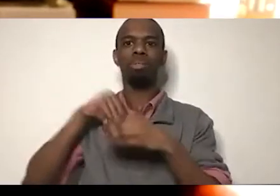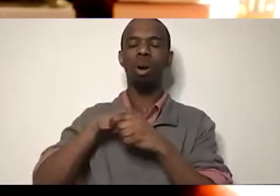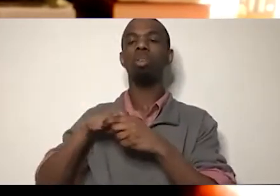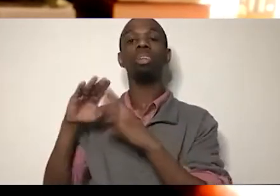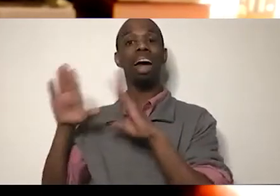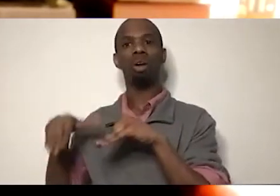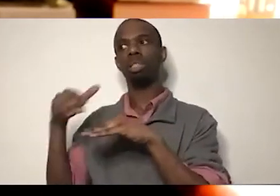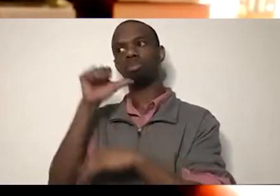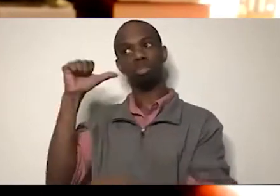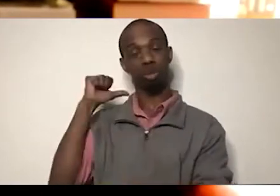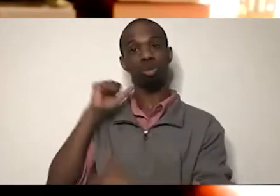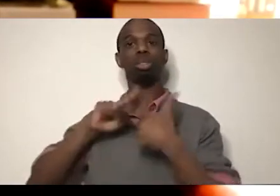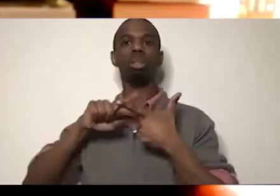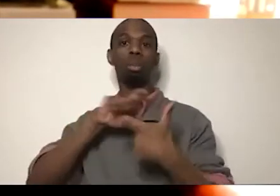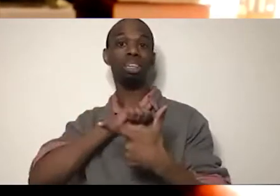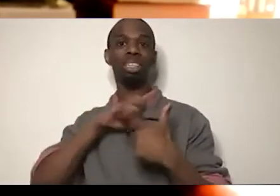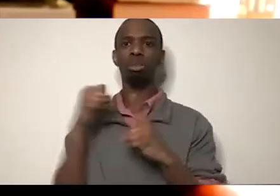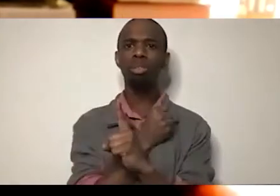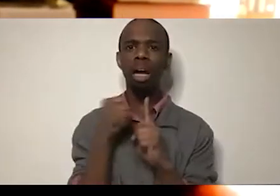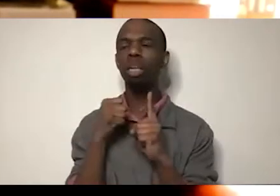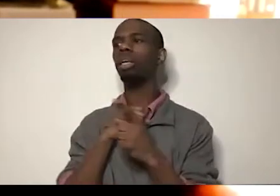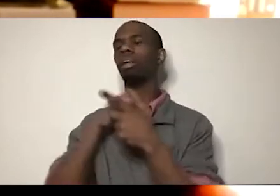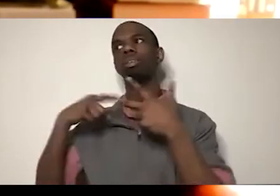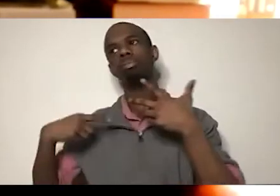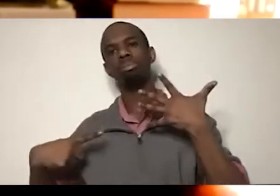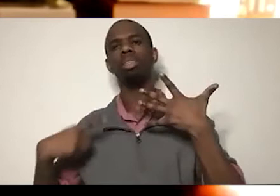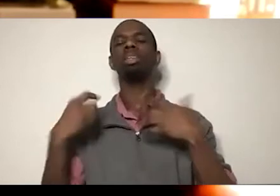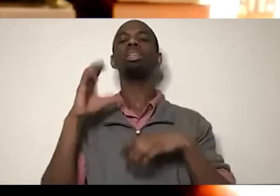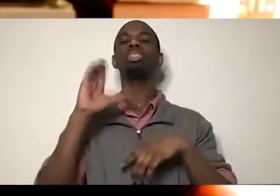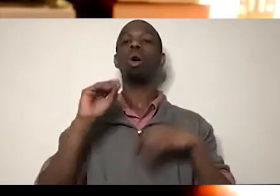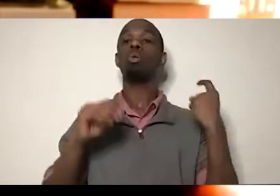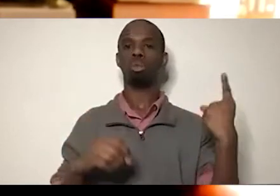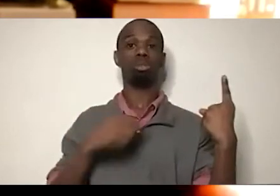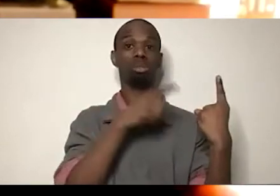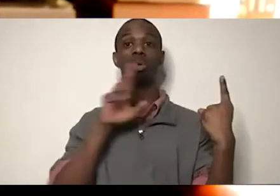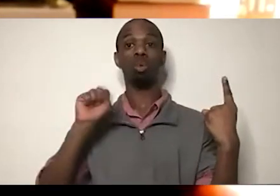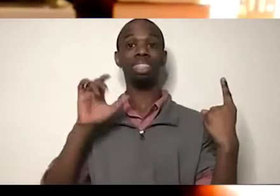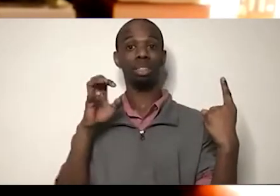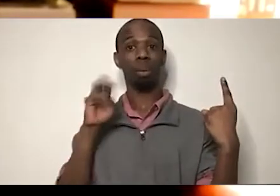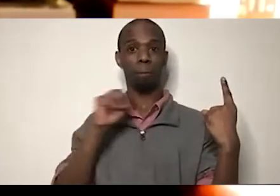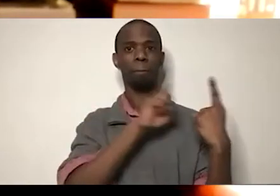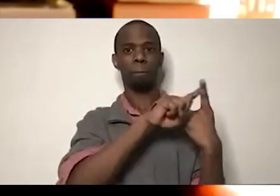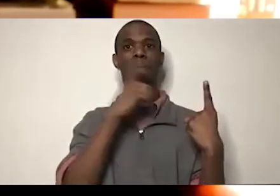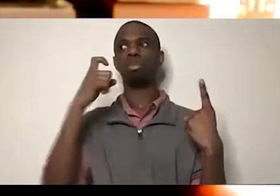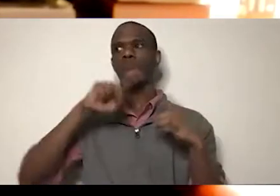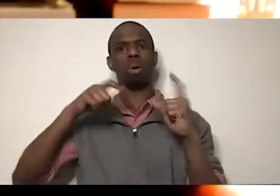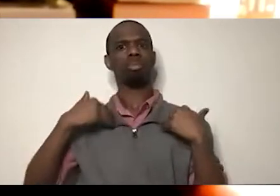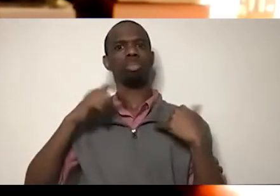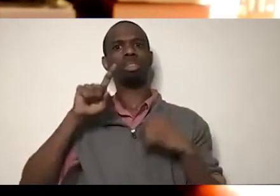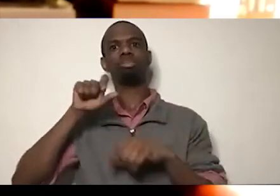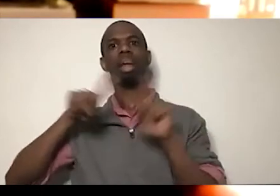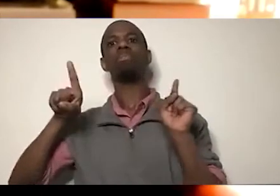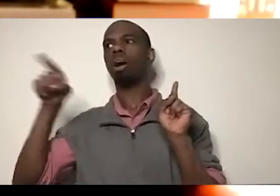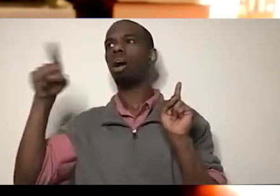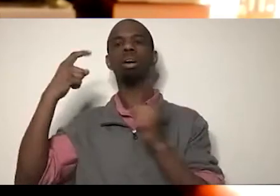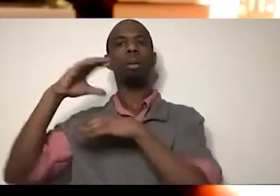has permeated our entire society. So why is it surprising that in terms of environmental quality,